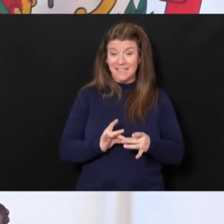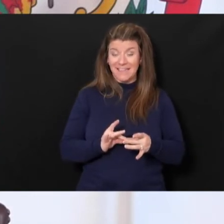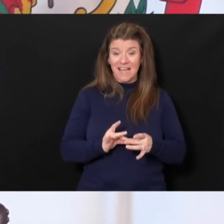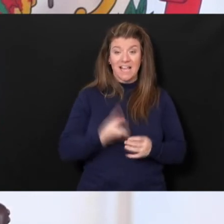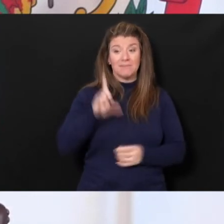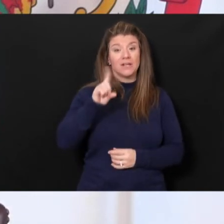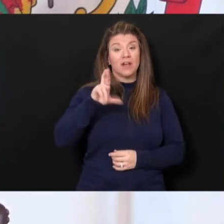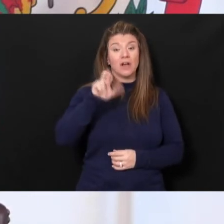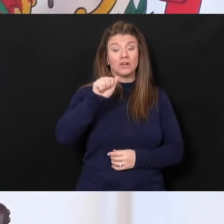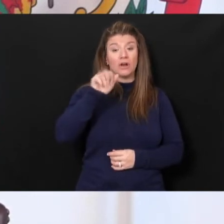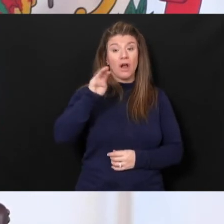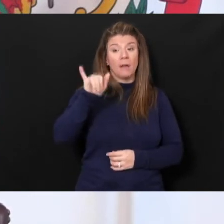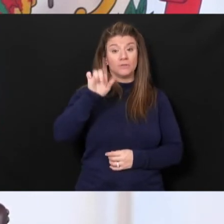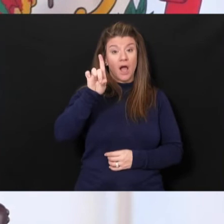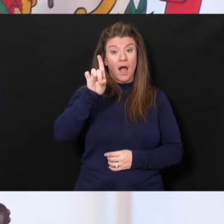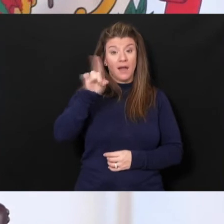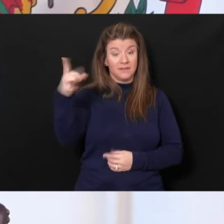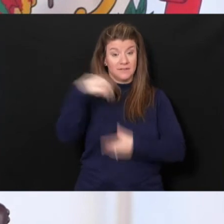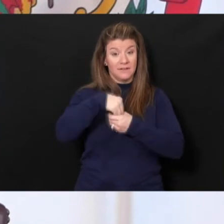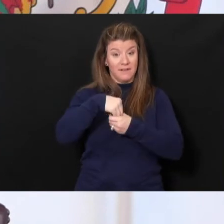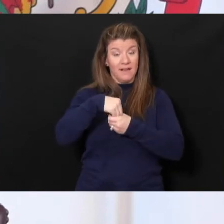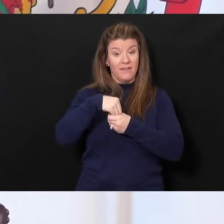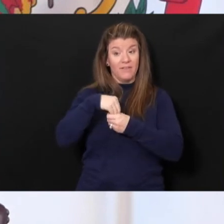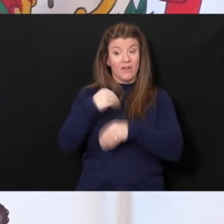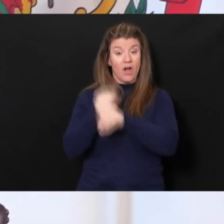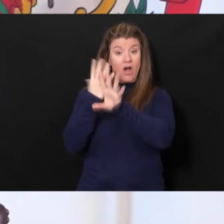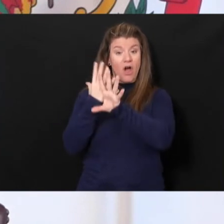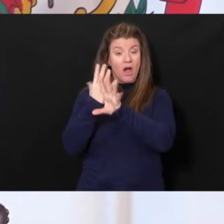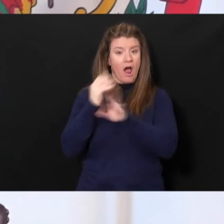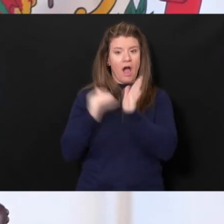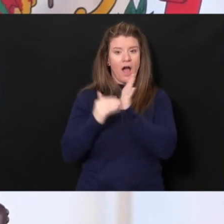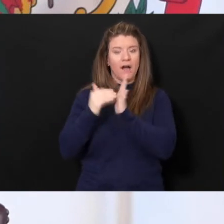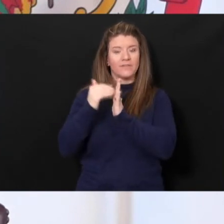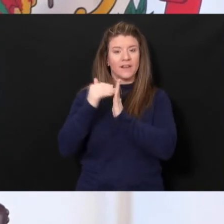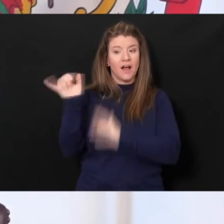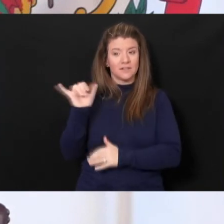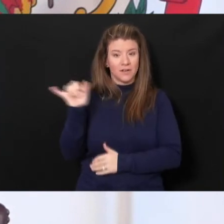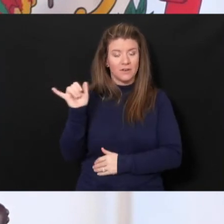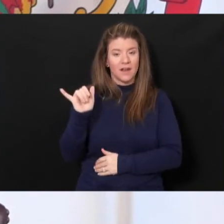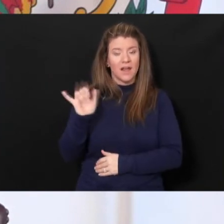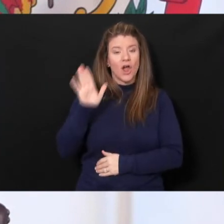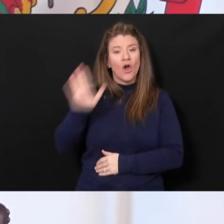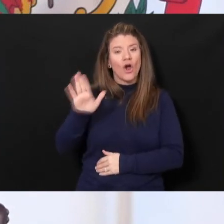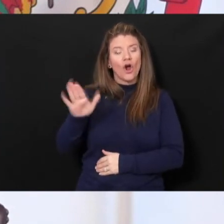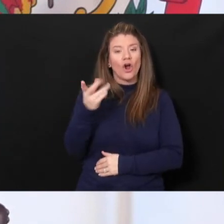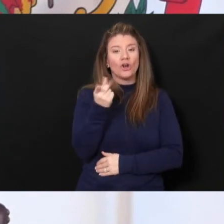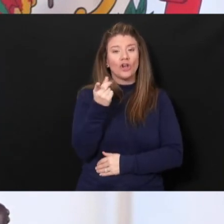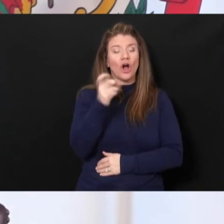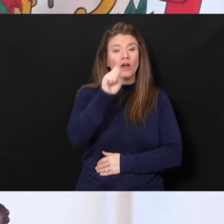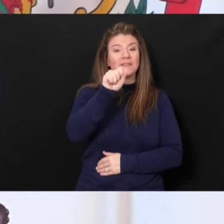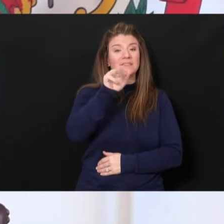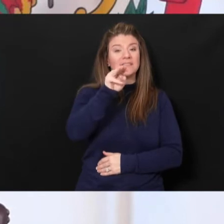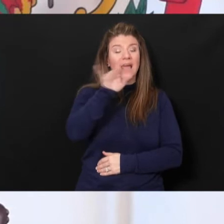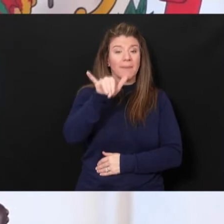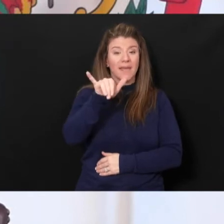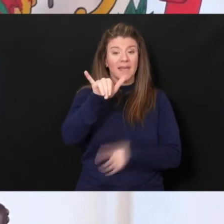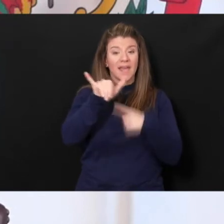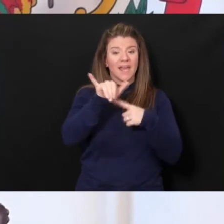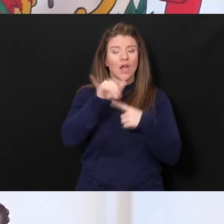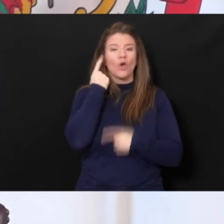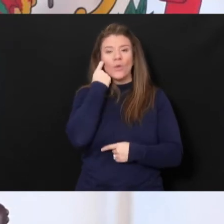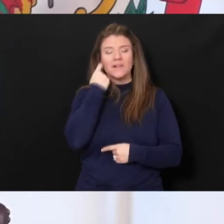Dr. Amjad's on the call, on the briefing all the time and everything, but her little dog Sammy just had